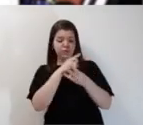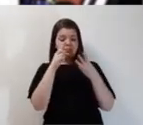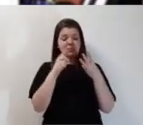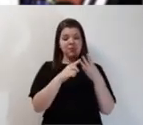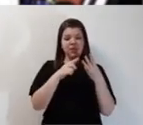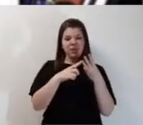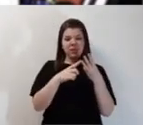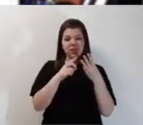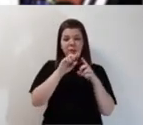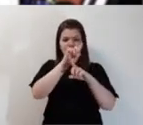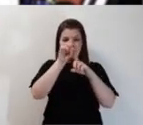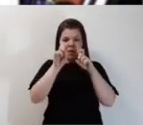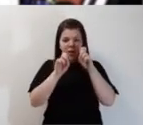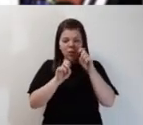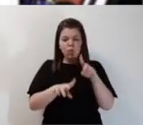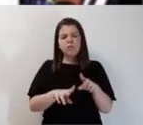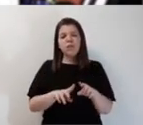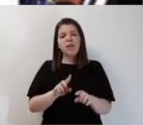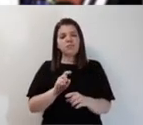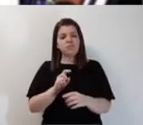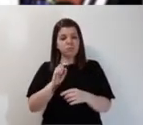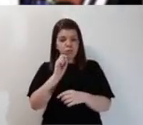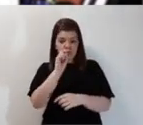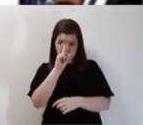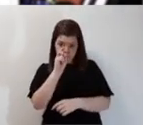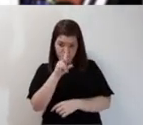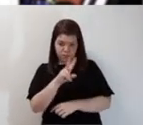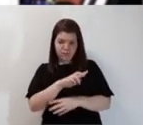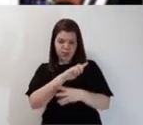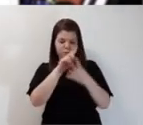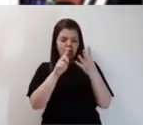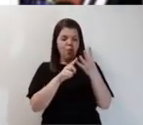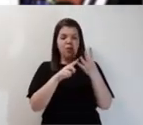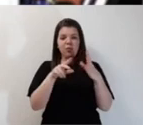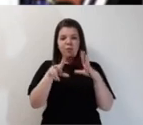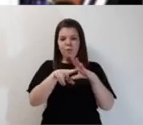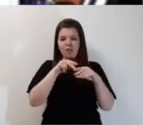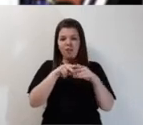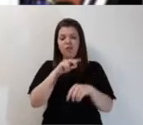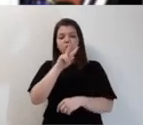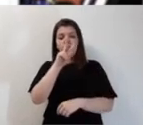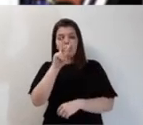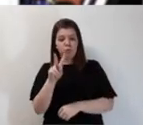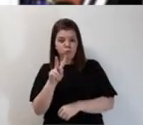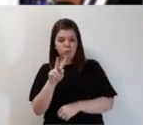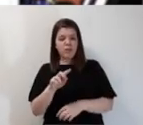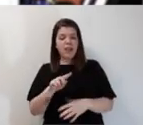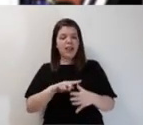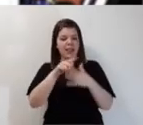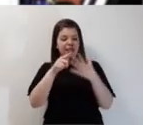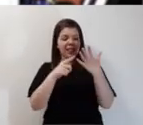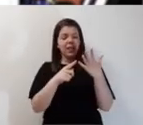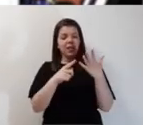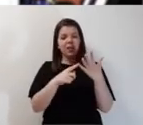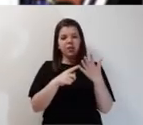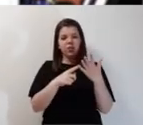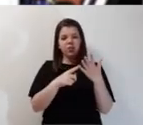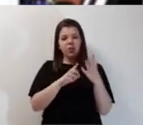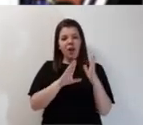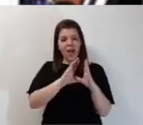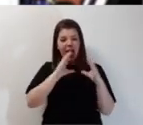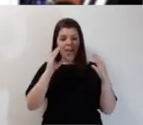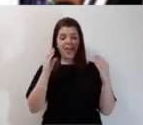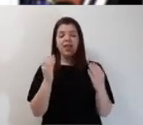had 16 tasks, 108 comments, 12 questions about tasks, 2 record